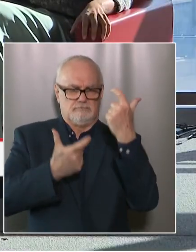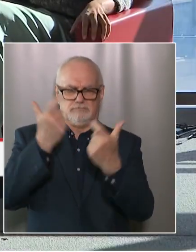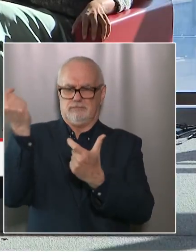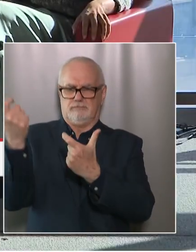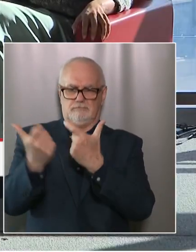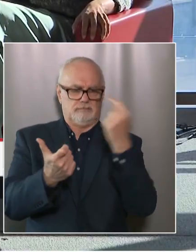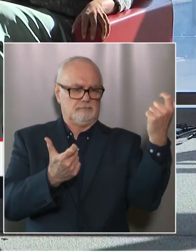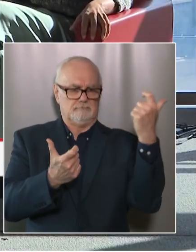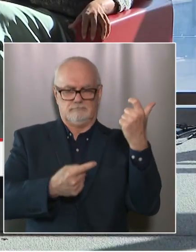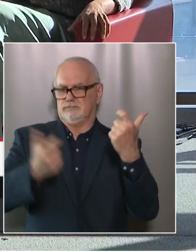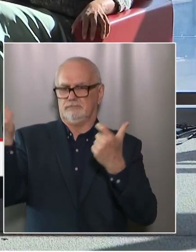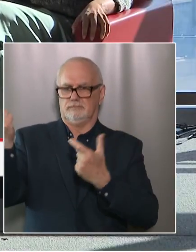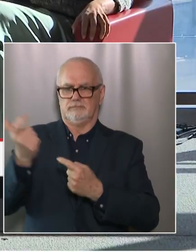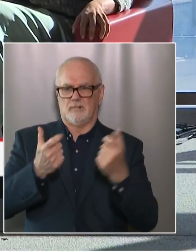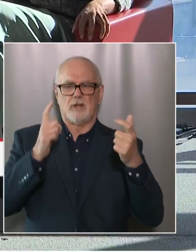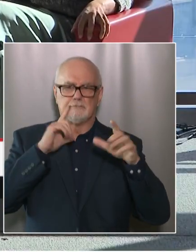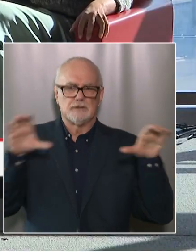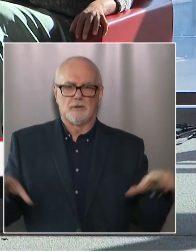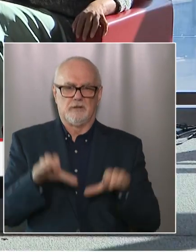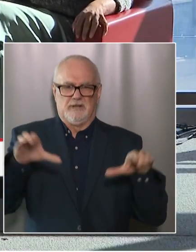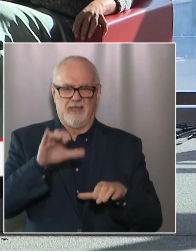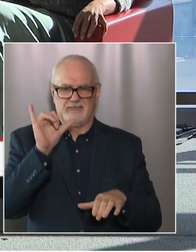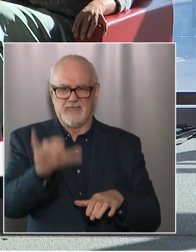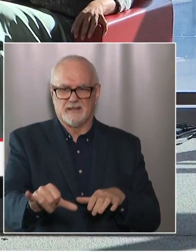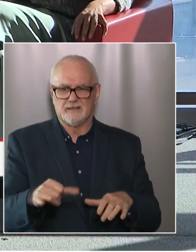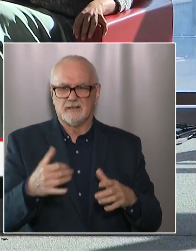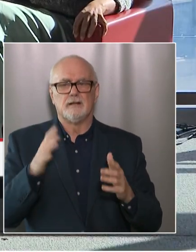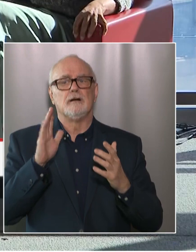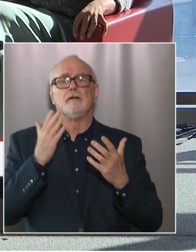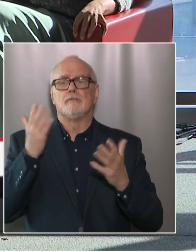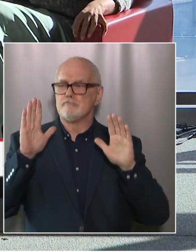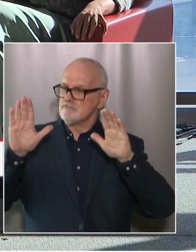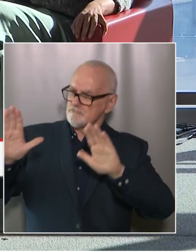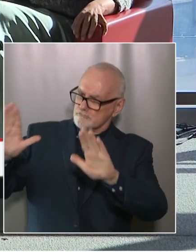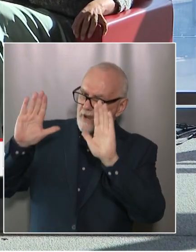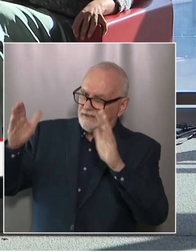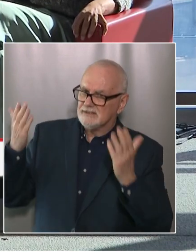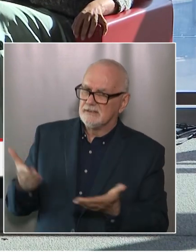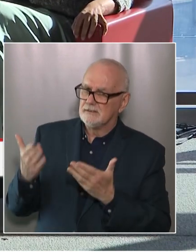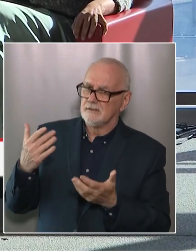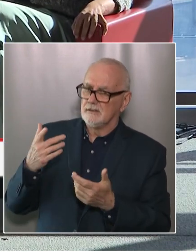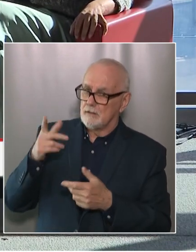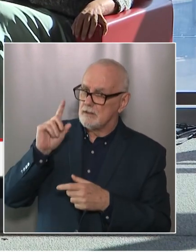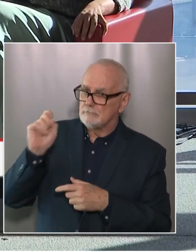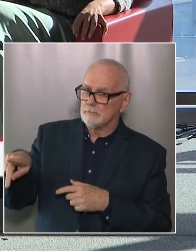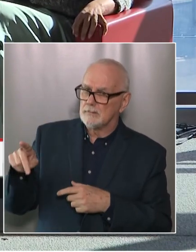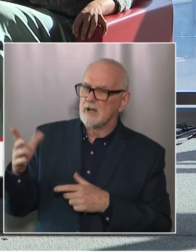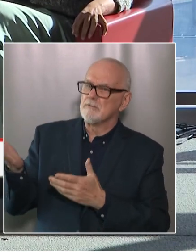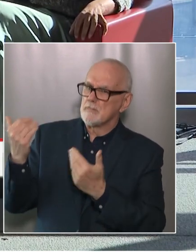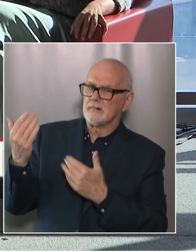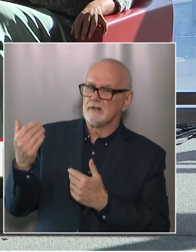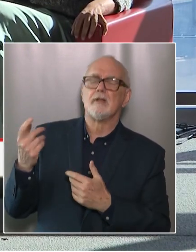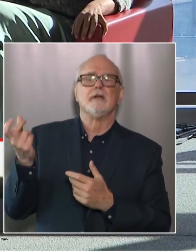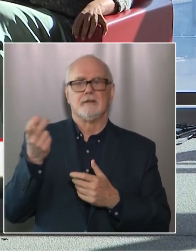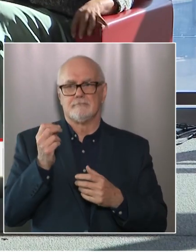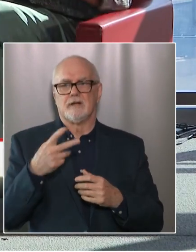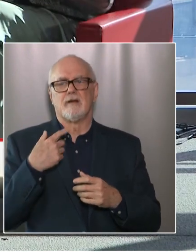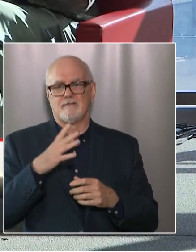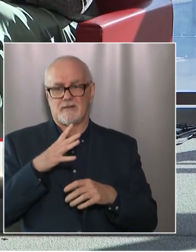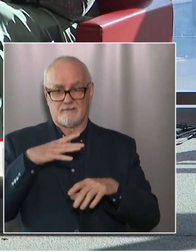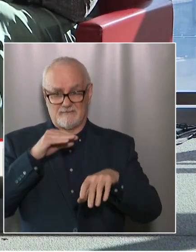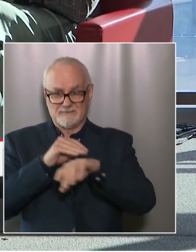We're going to do that. That's a great thing. Uh-huh. Just two more questions. Okay. piece of advice you give to